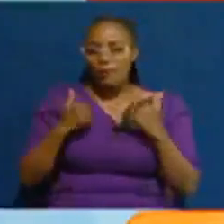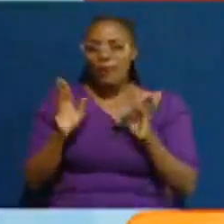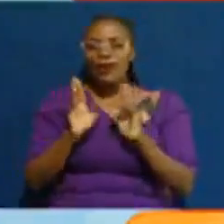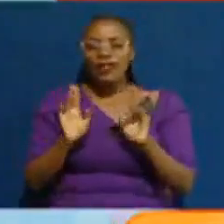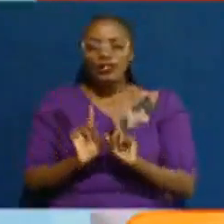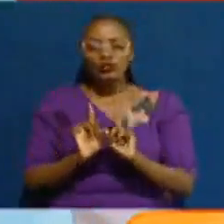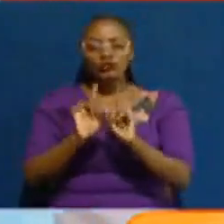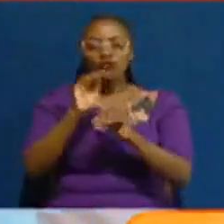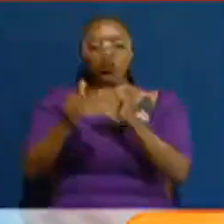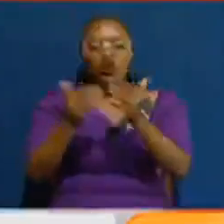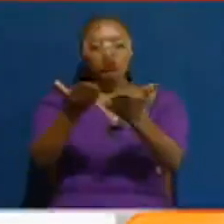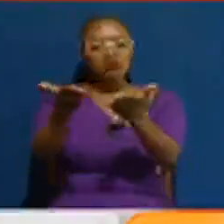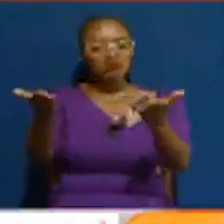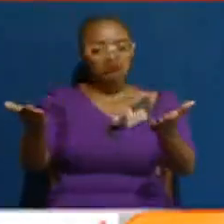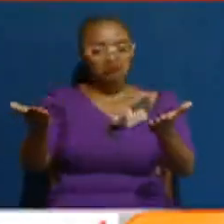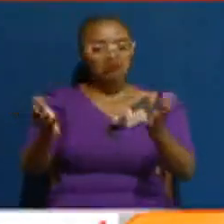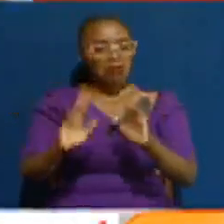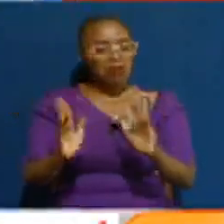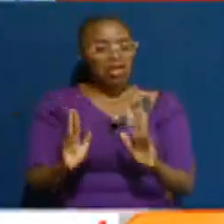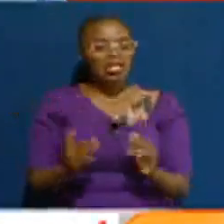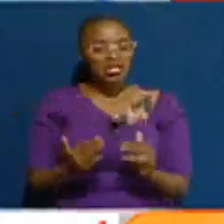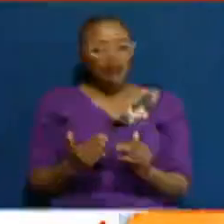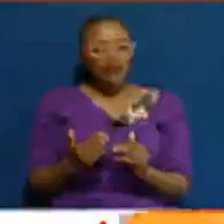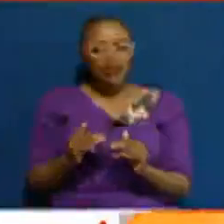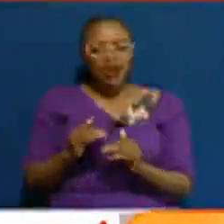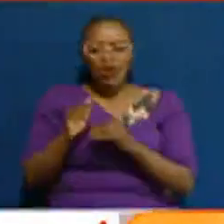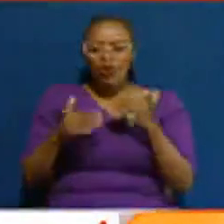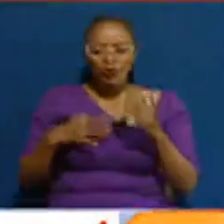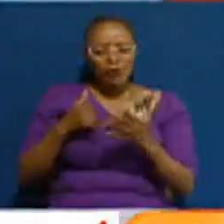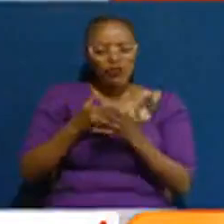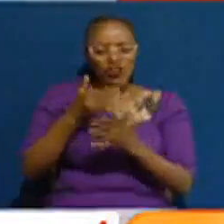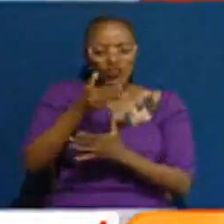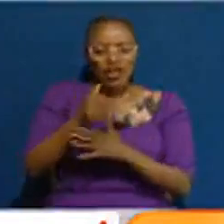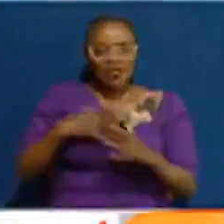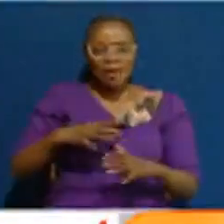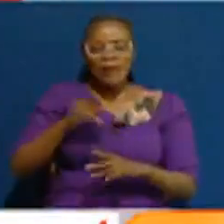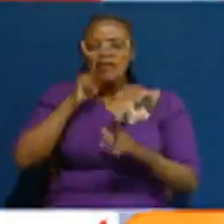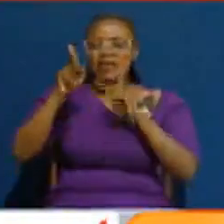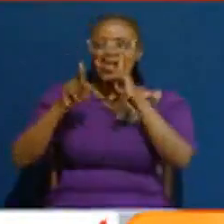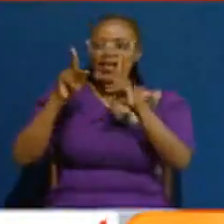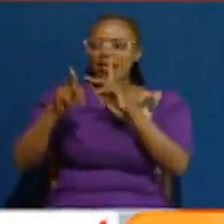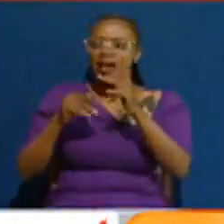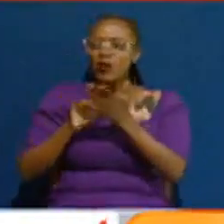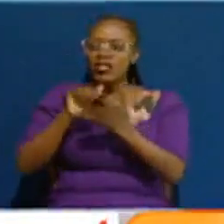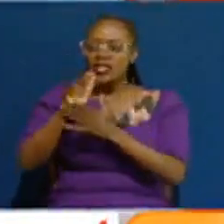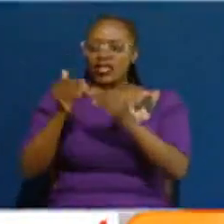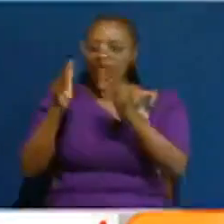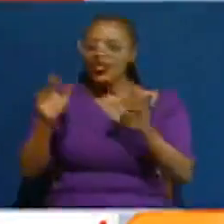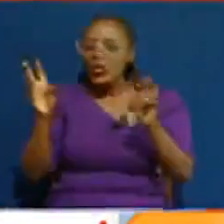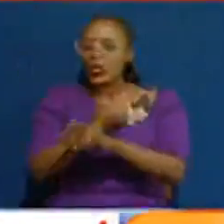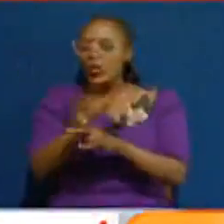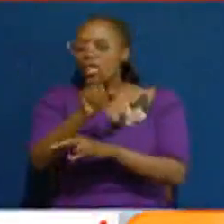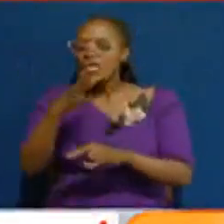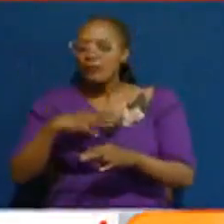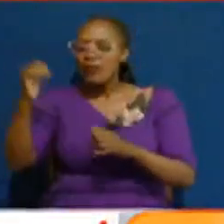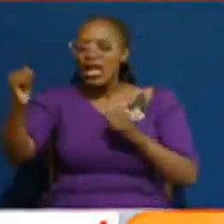this journey with all of us. Hatuwezi kuacha mtu nyuma. Hata wale wanapiga kelele, nitatuma hao viongozi watafute